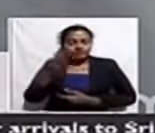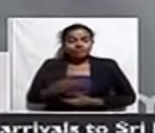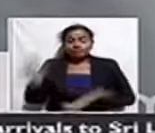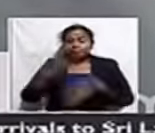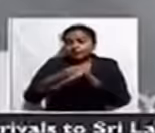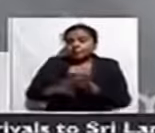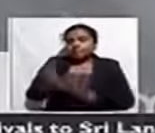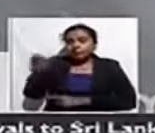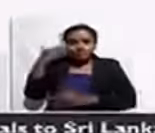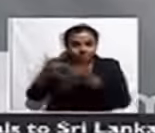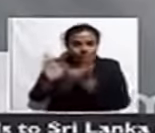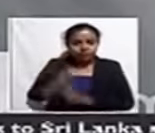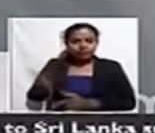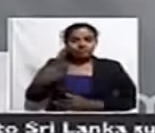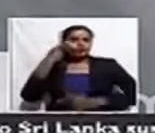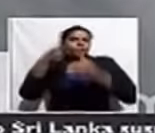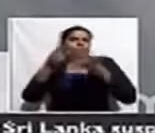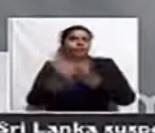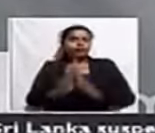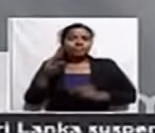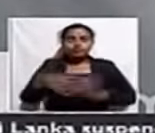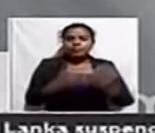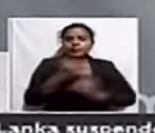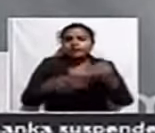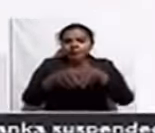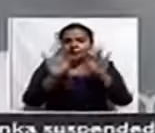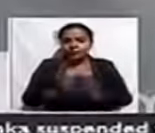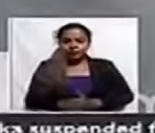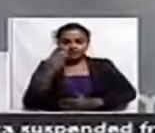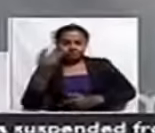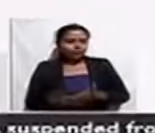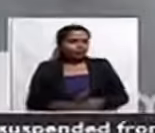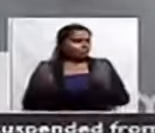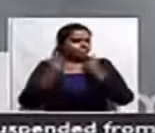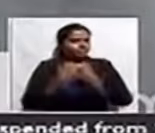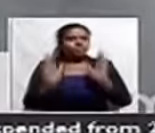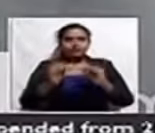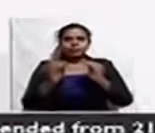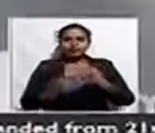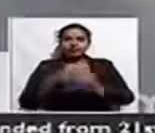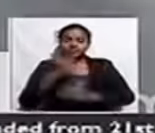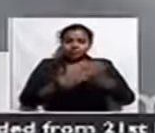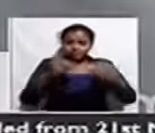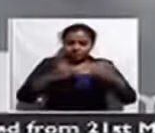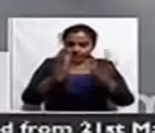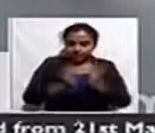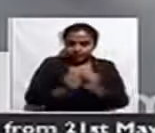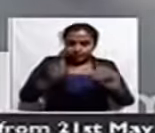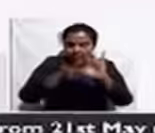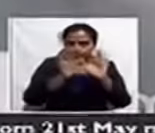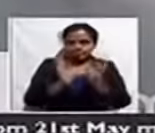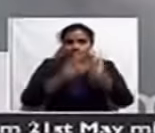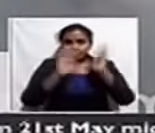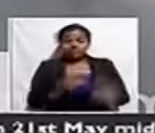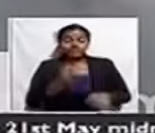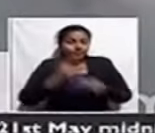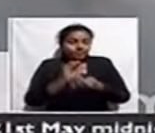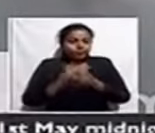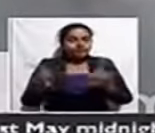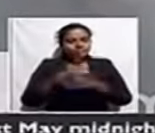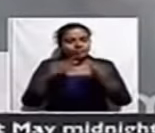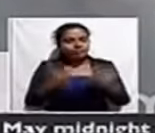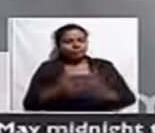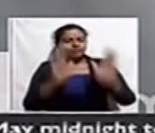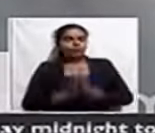the current program in place proves to be a success, we can carry out activities in a more protective manner while ensuring the economic welfare